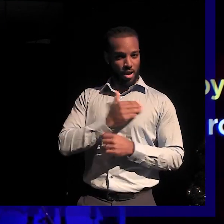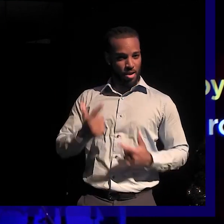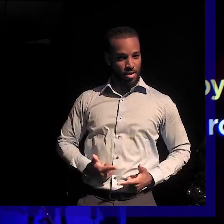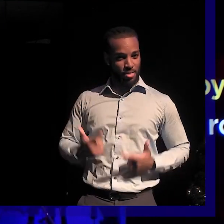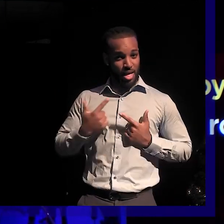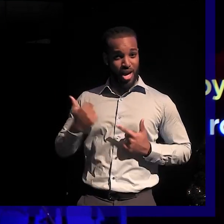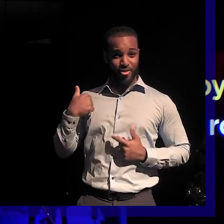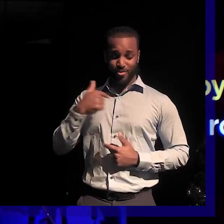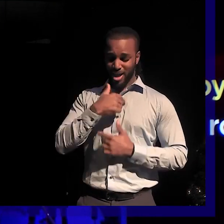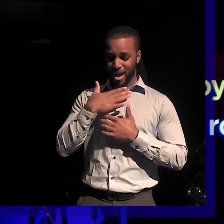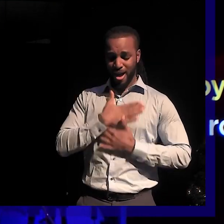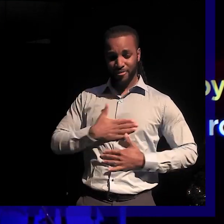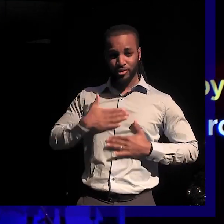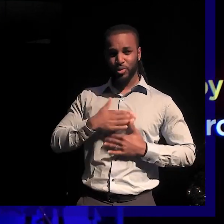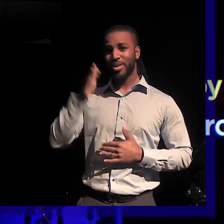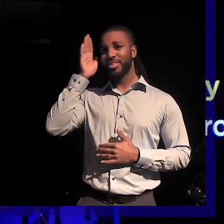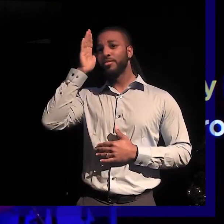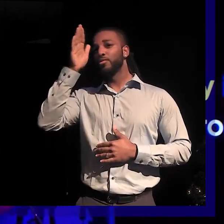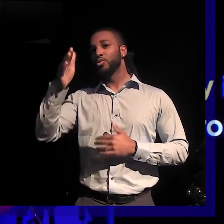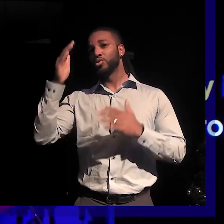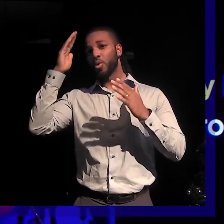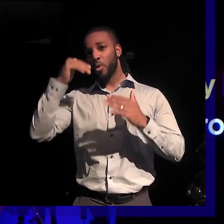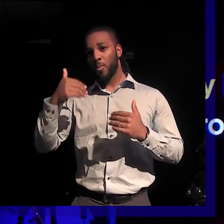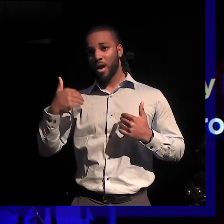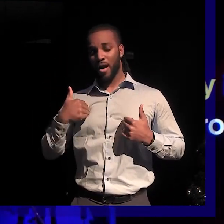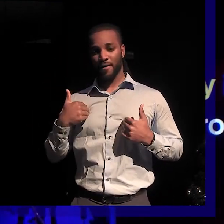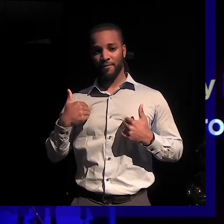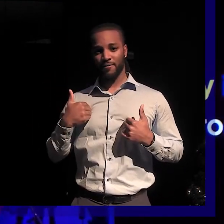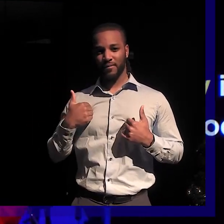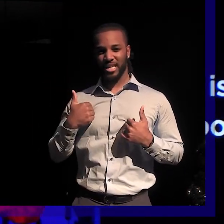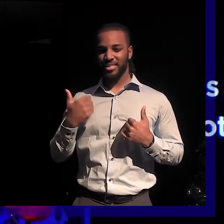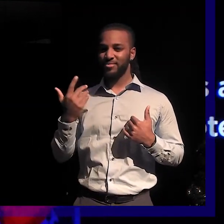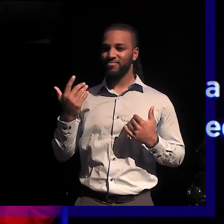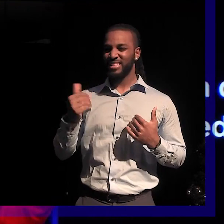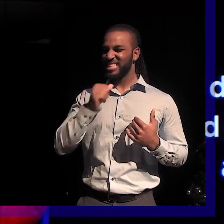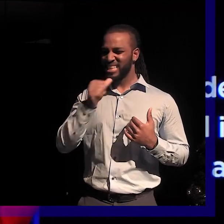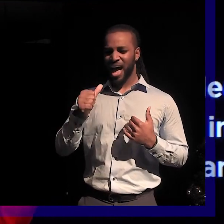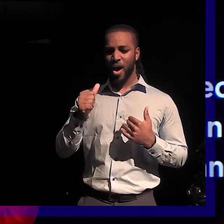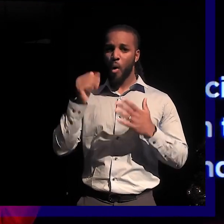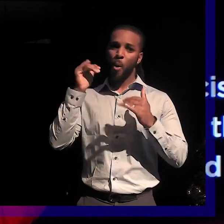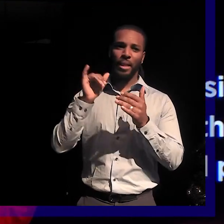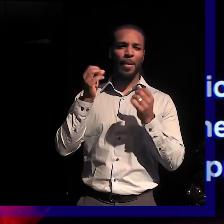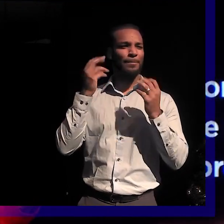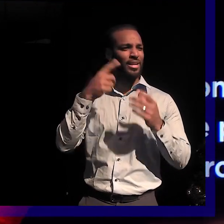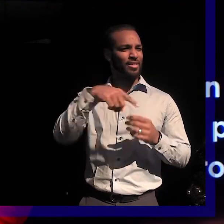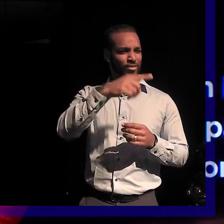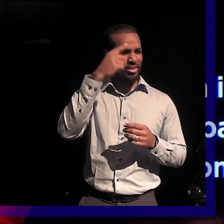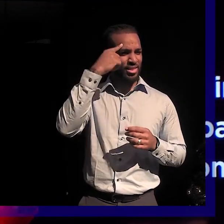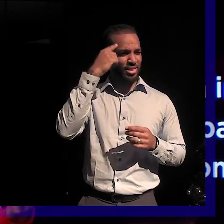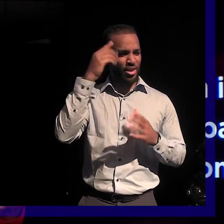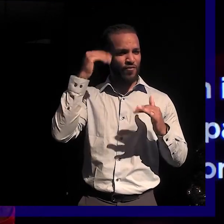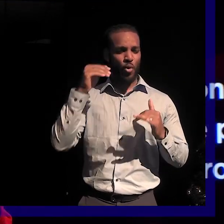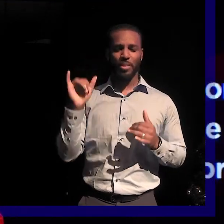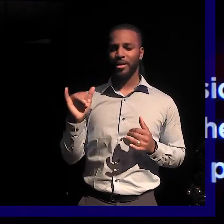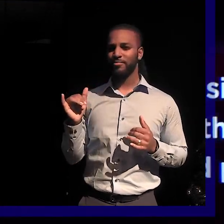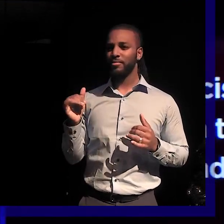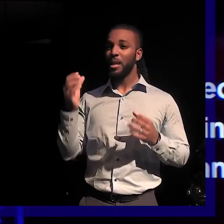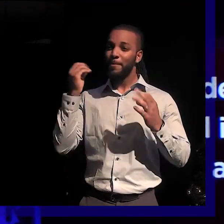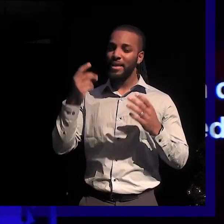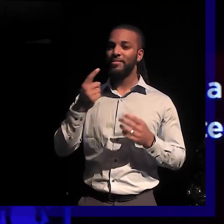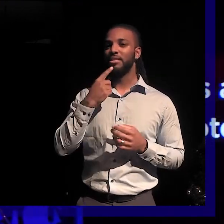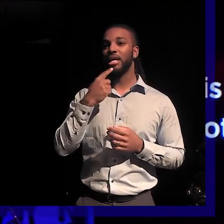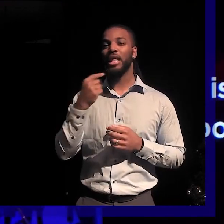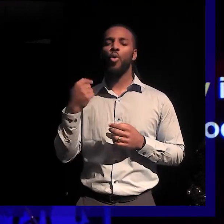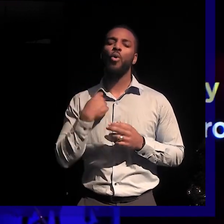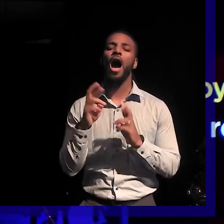will do. And this future hope we have, this future promise we have, is not a hope like many of us think of hope. Like many of us think of